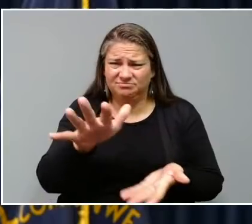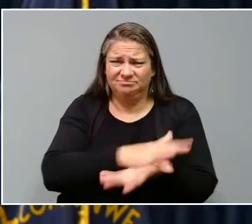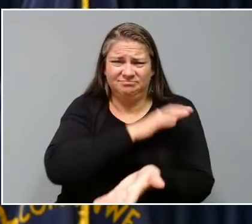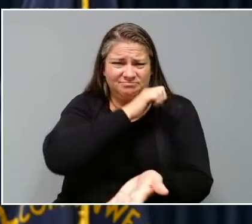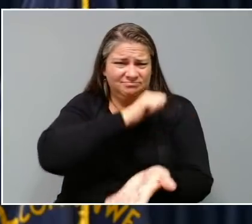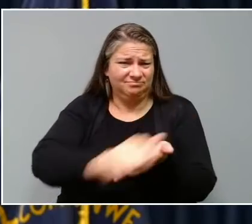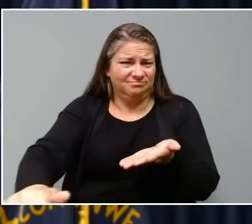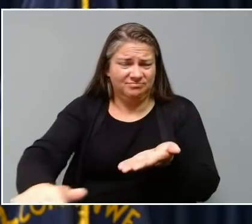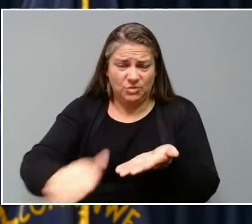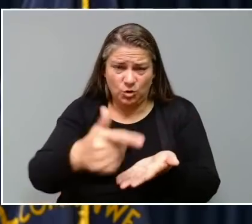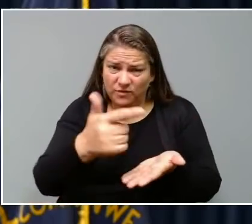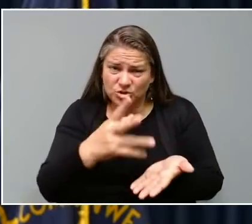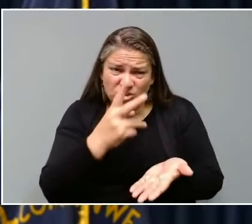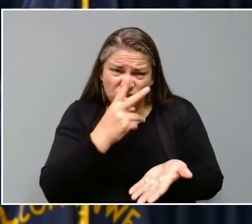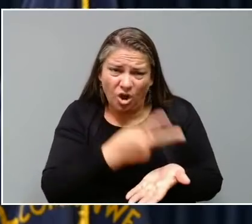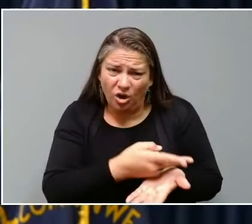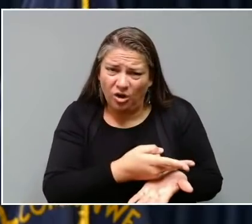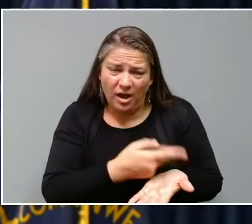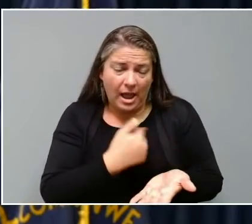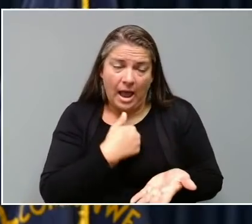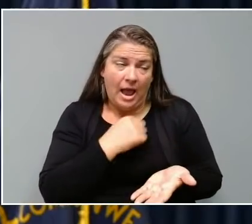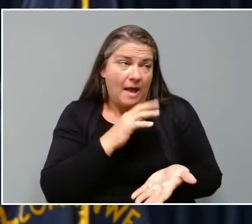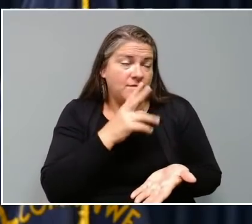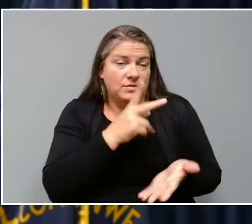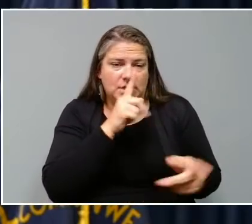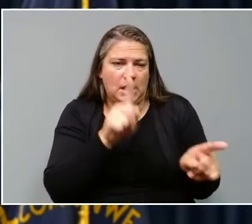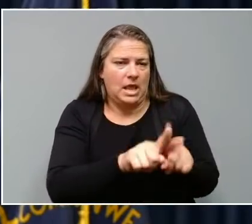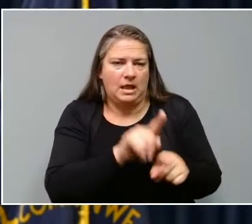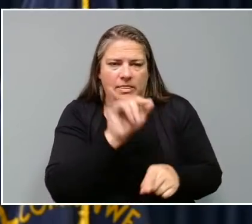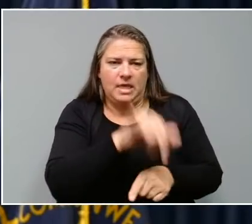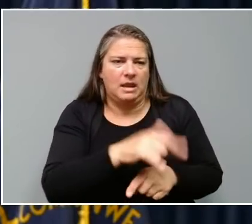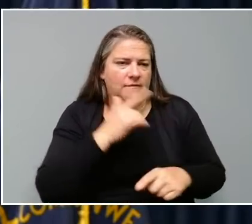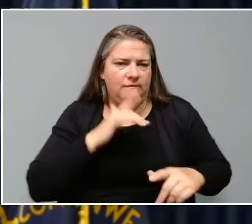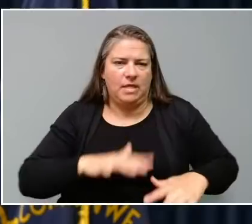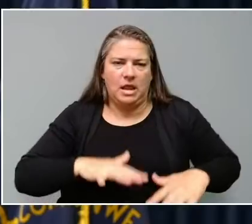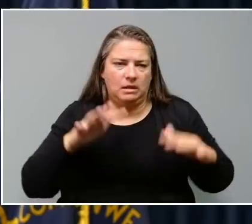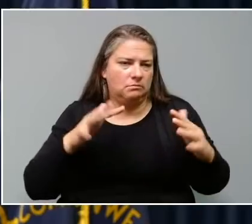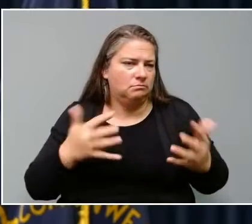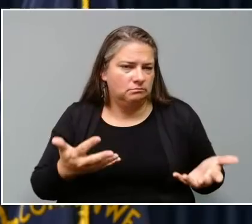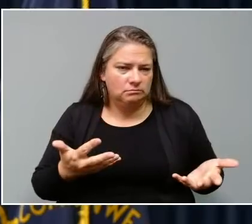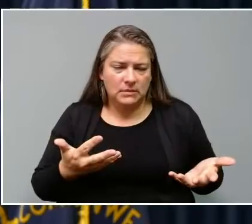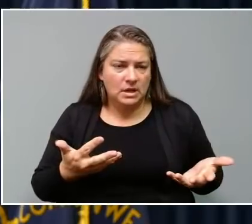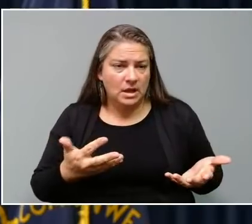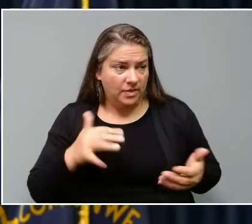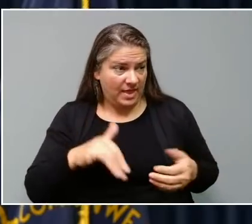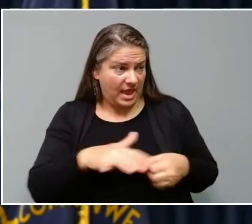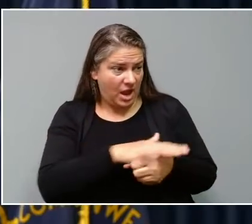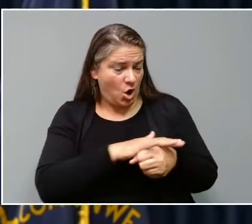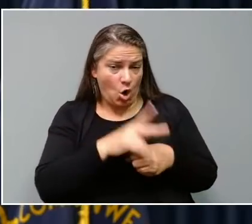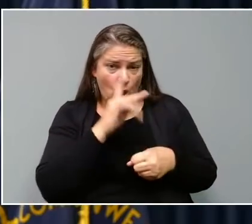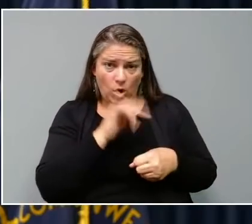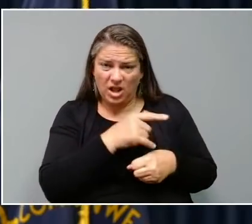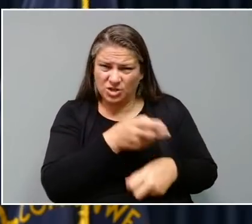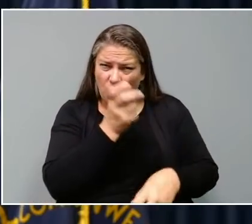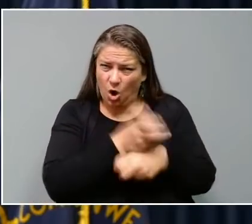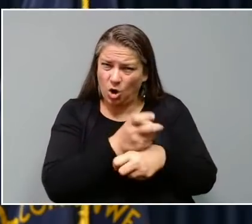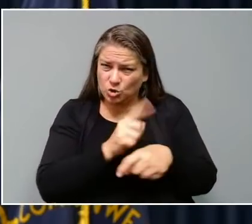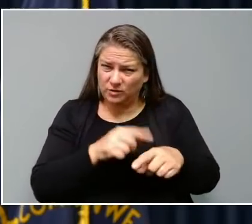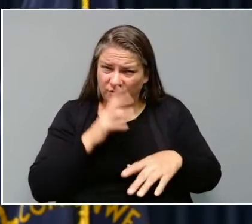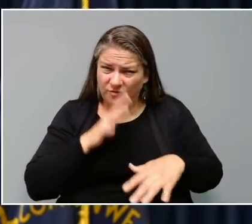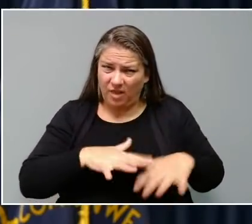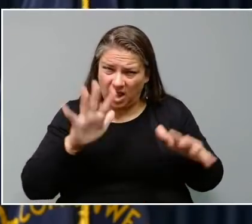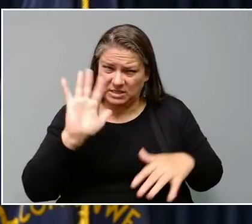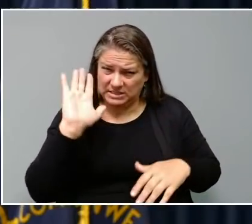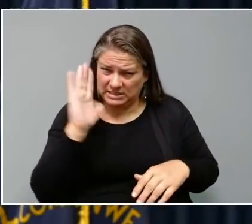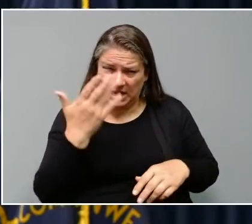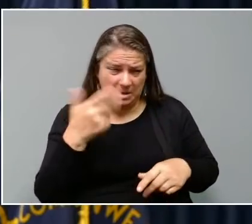you all have seen. I've never seen flooding quite like that in an area that looks like it would be very hard to